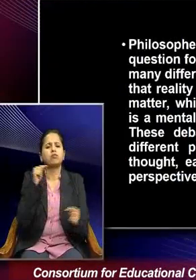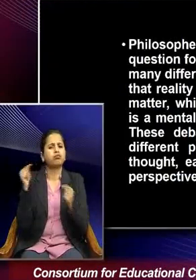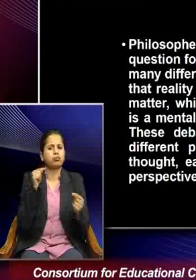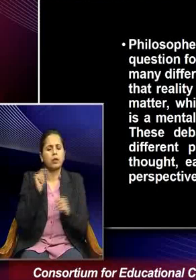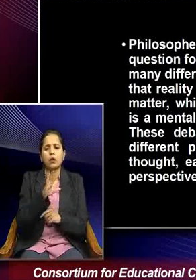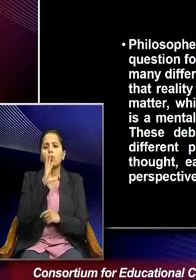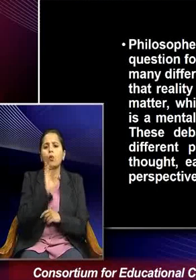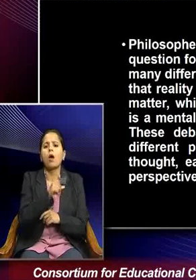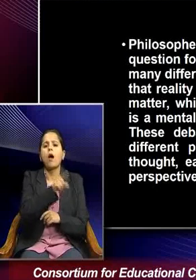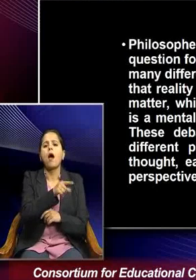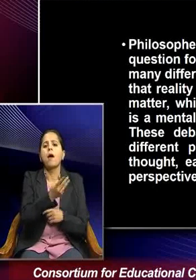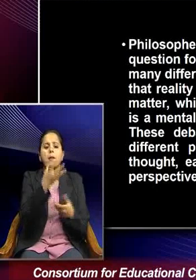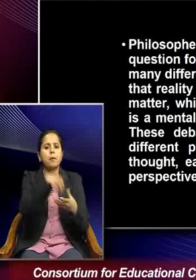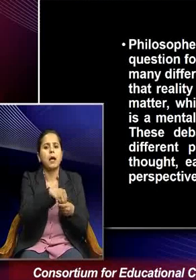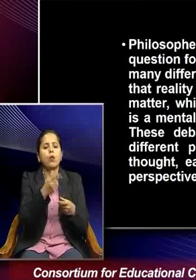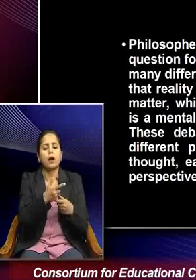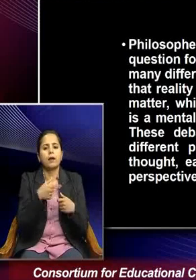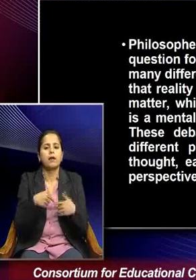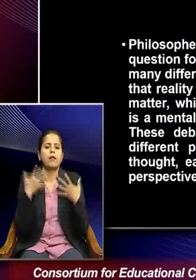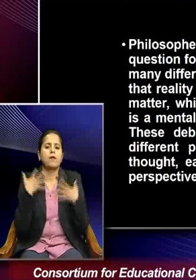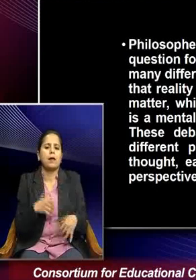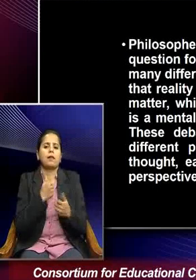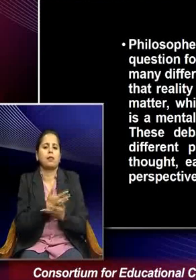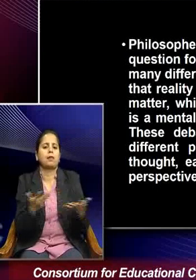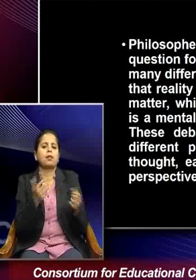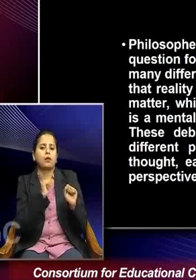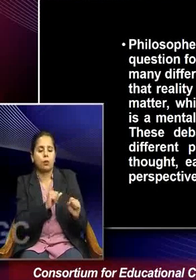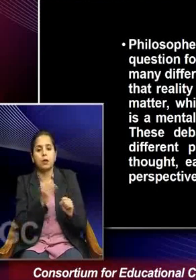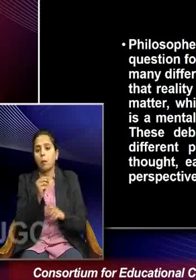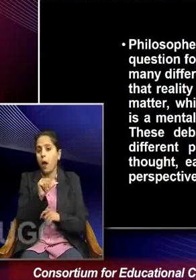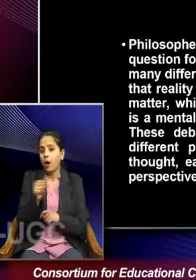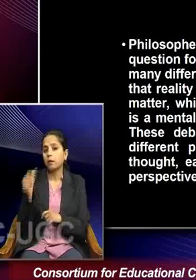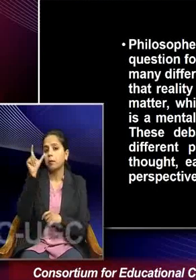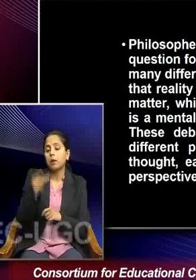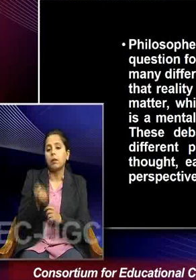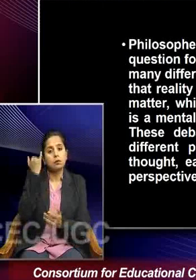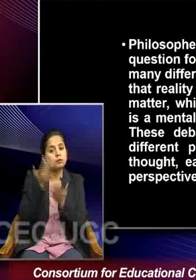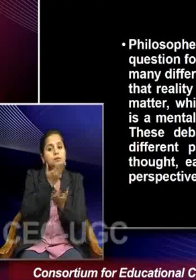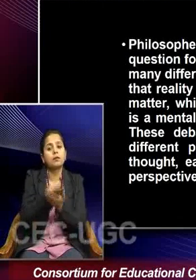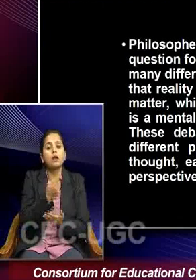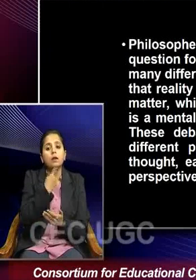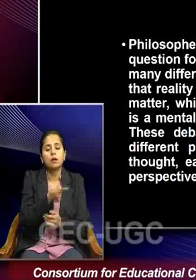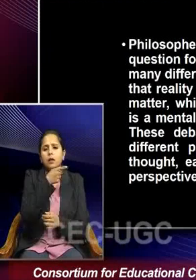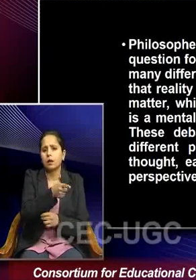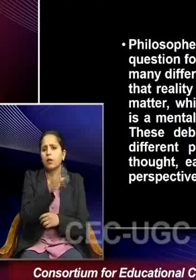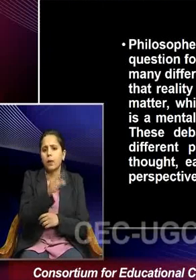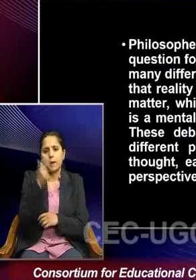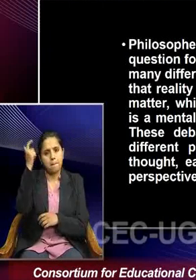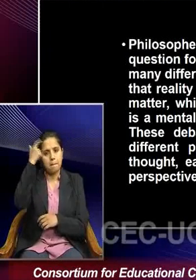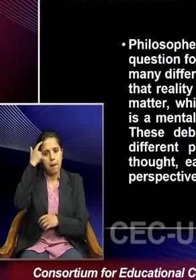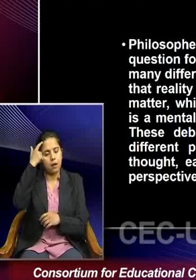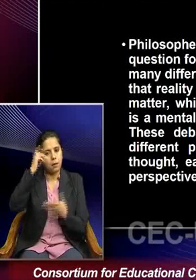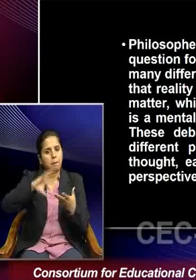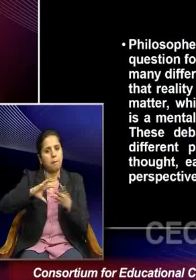reality is composed of physical matter, while others suggest that it is a mental